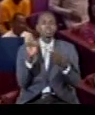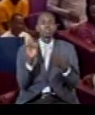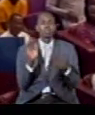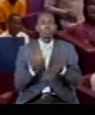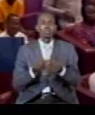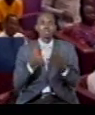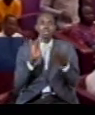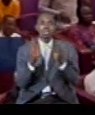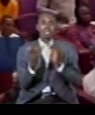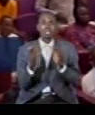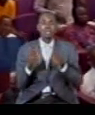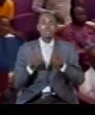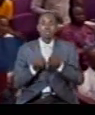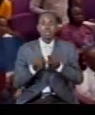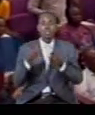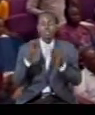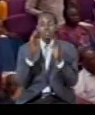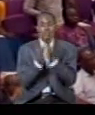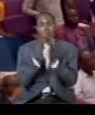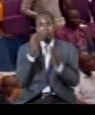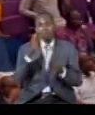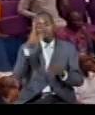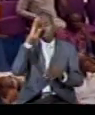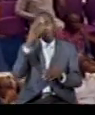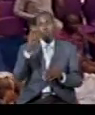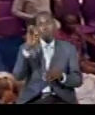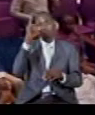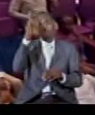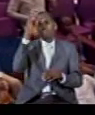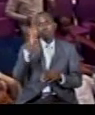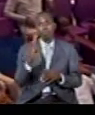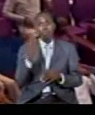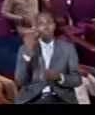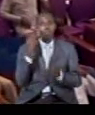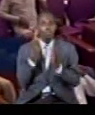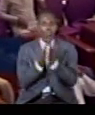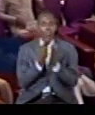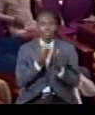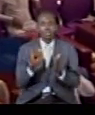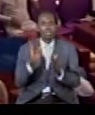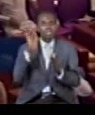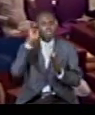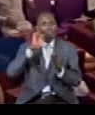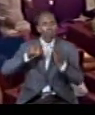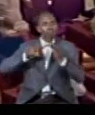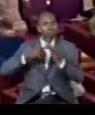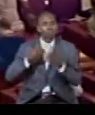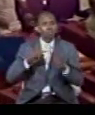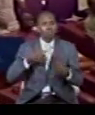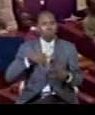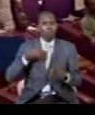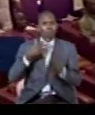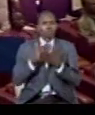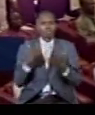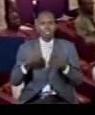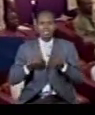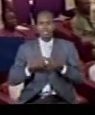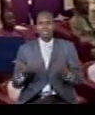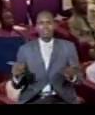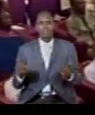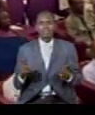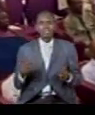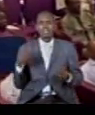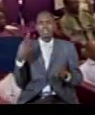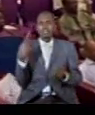the prayer of the man of God was going, according to him, he started feeling something different in him. The symptoms